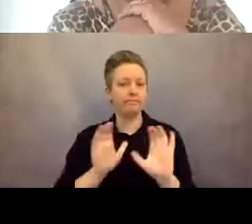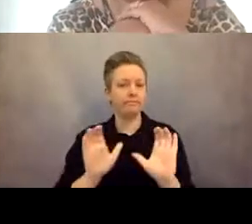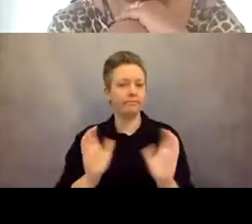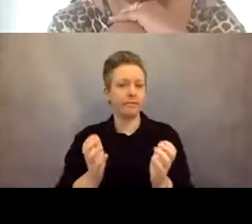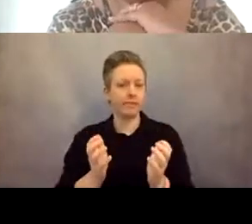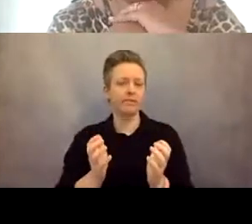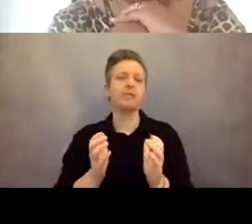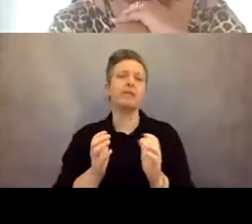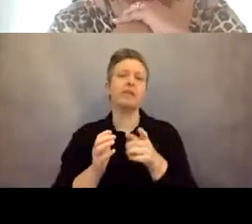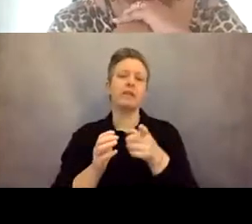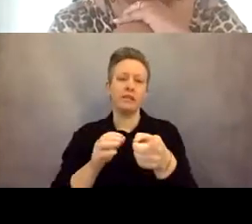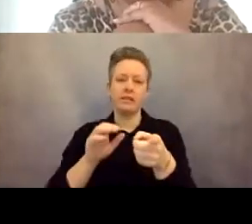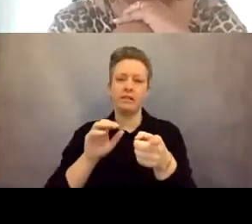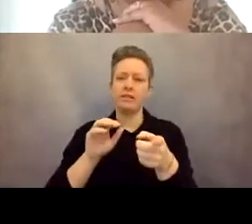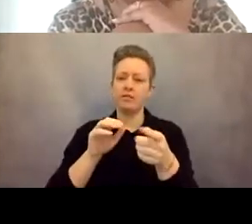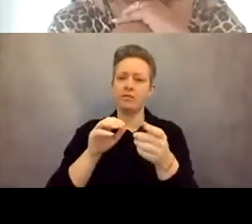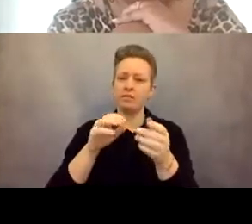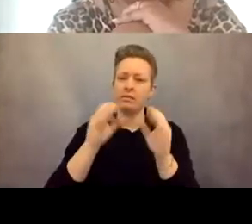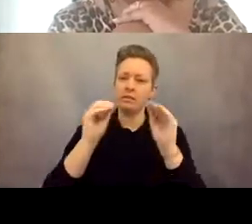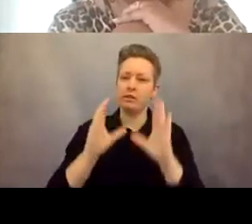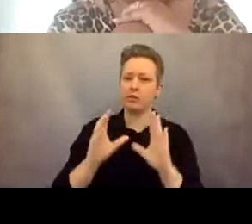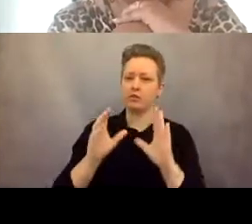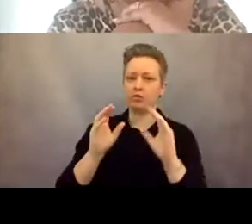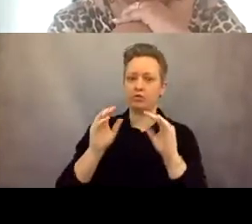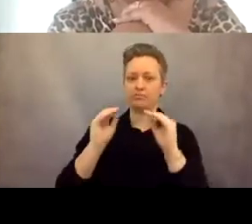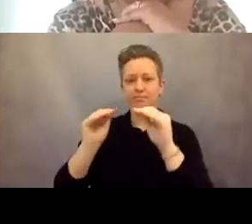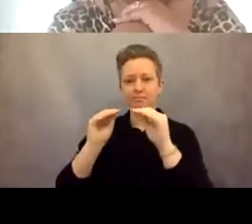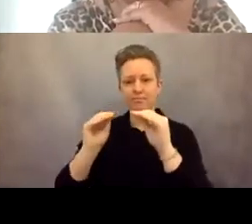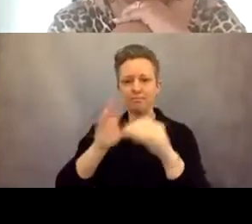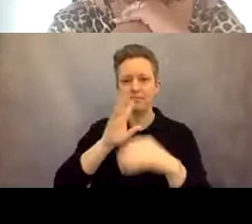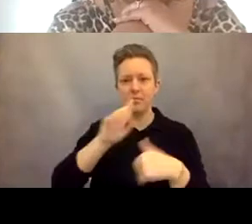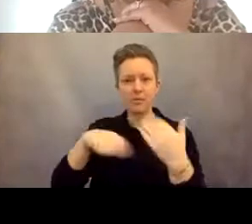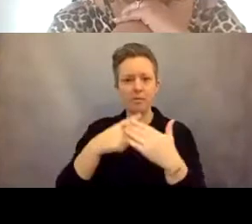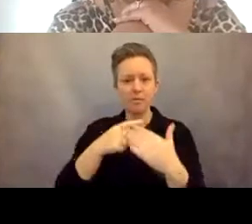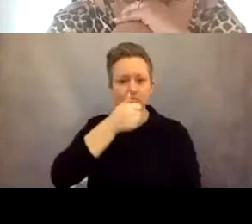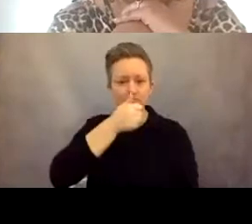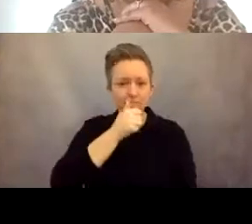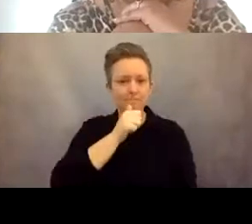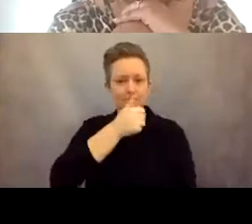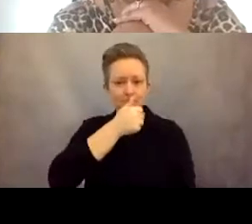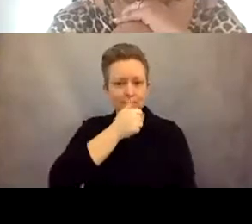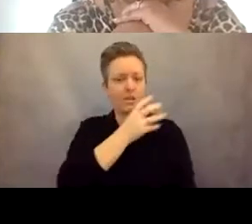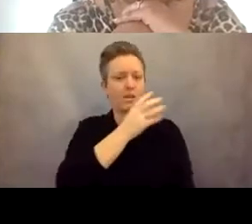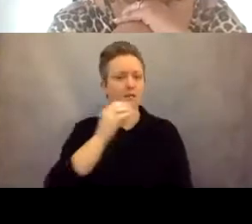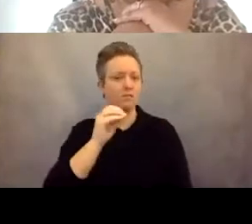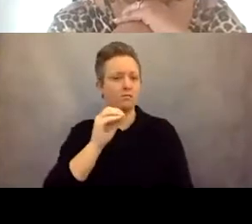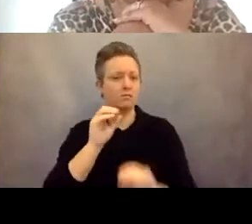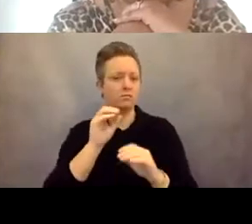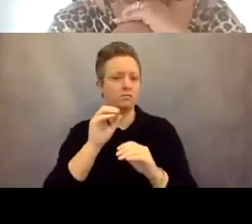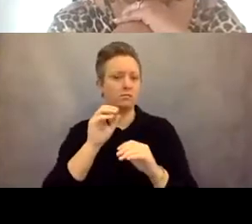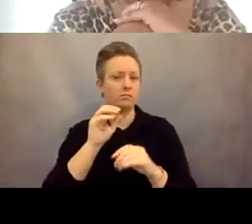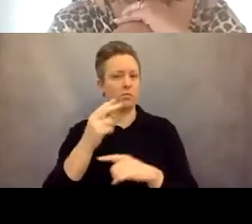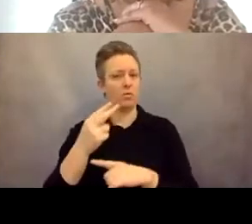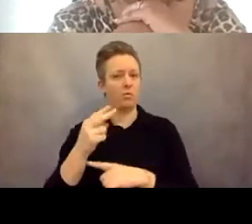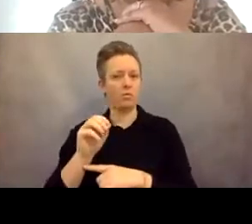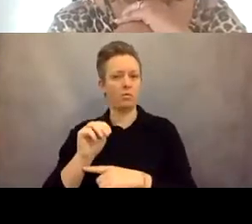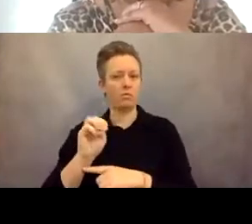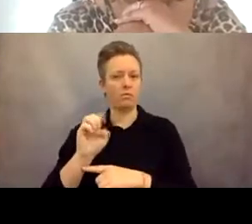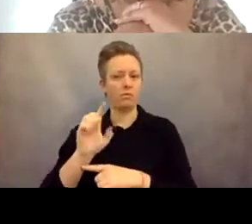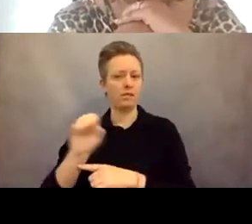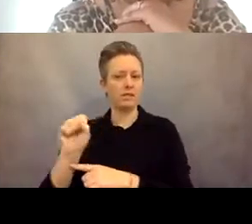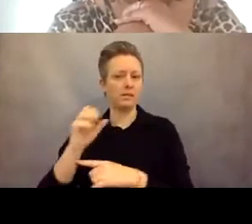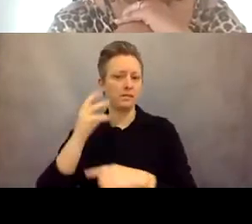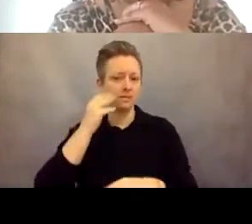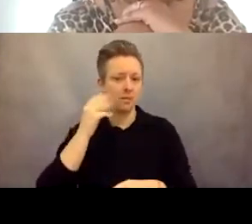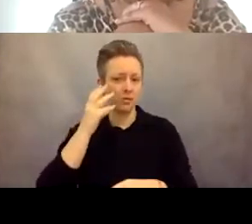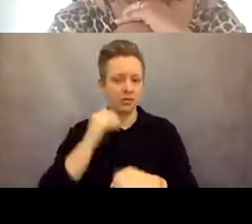particular morning. In particular, he was talking about homelessness. And he was talking about it in a way that allowed time to stand still for me. He